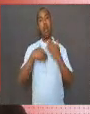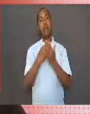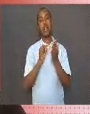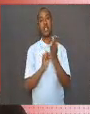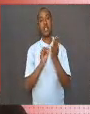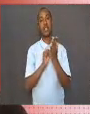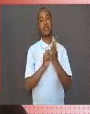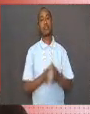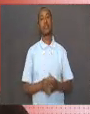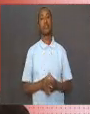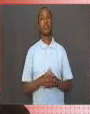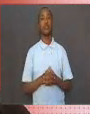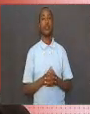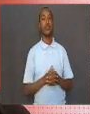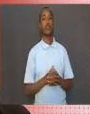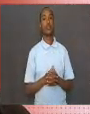numbers.